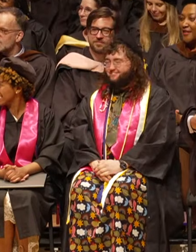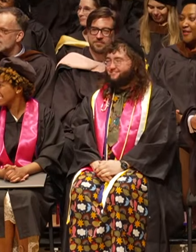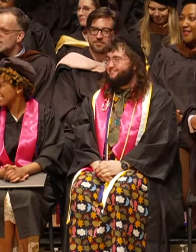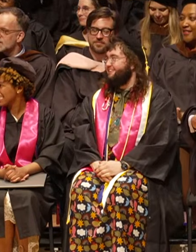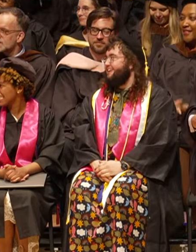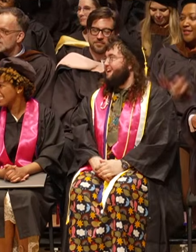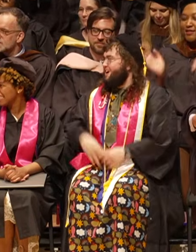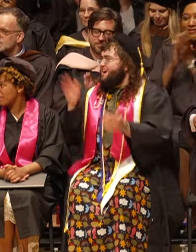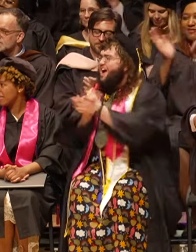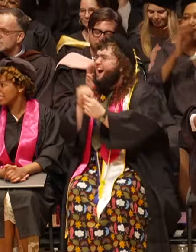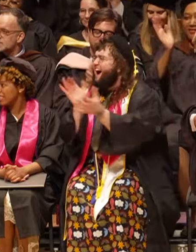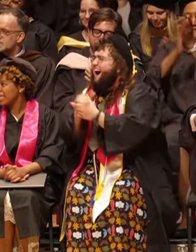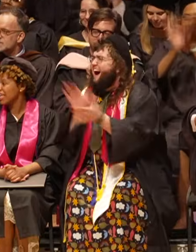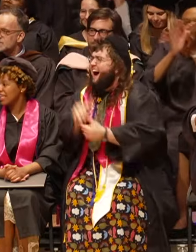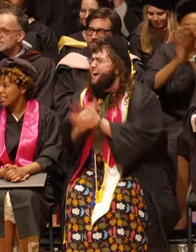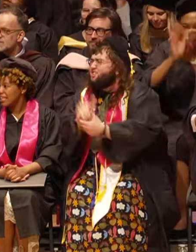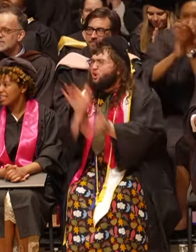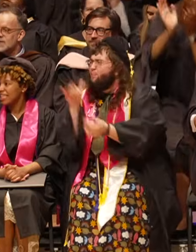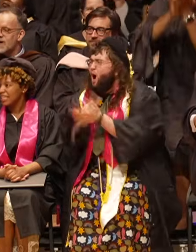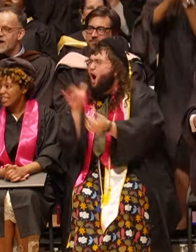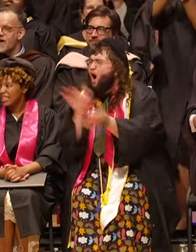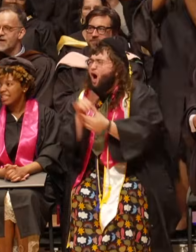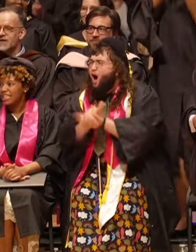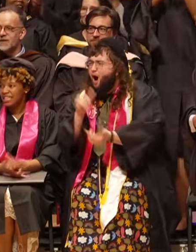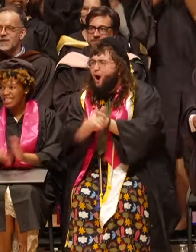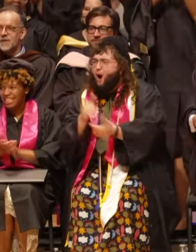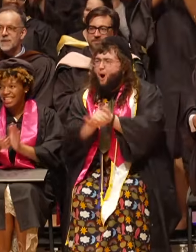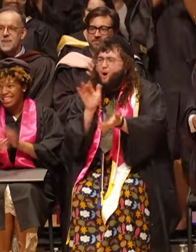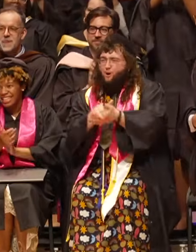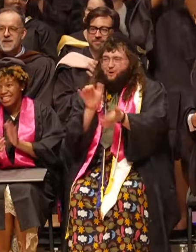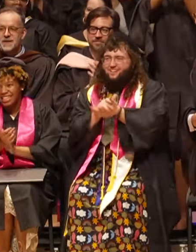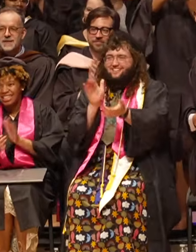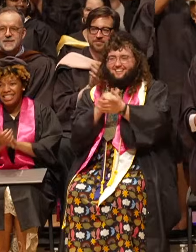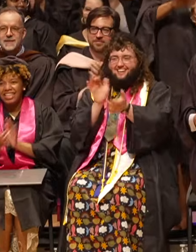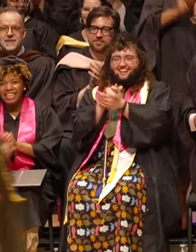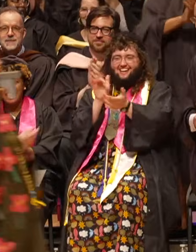Simone Issip, magna cum laude.